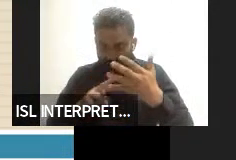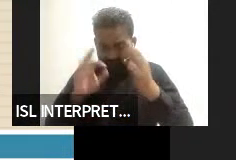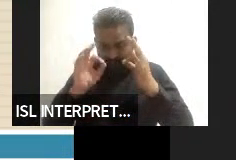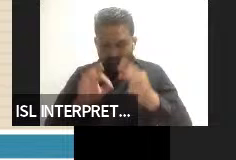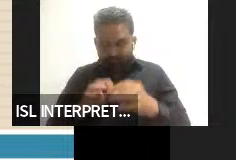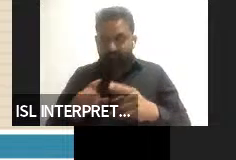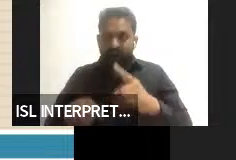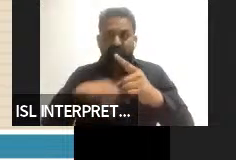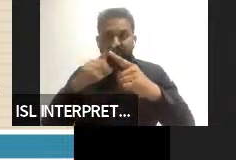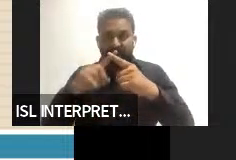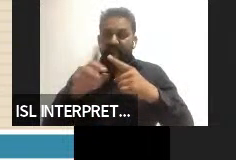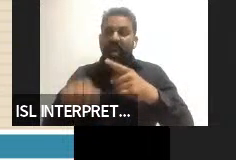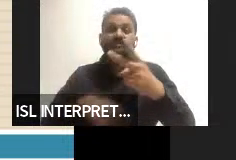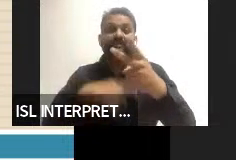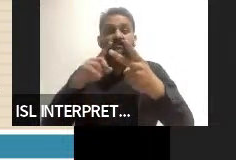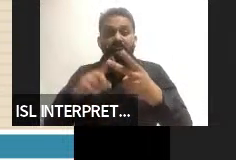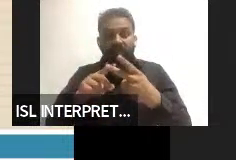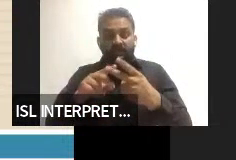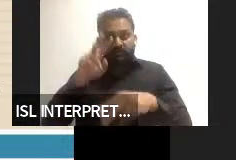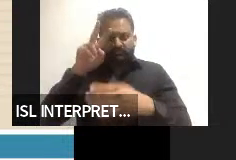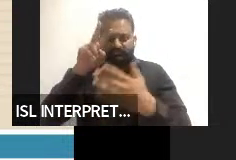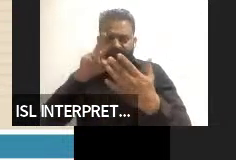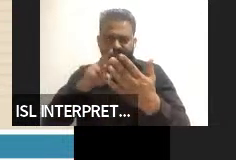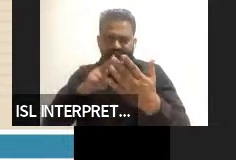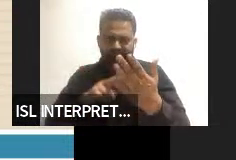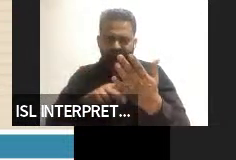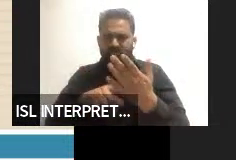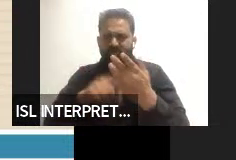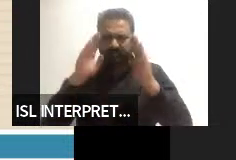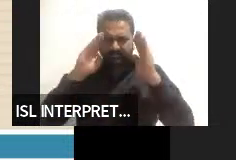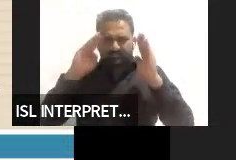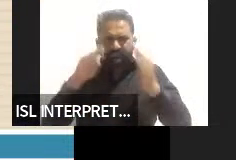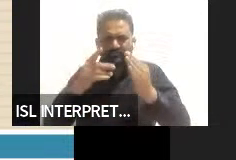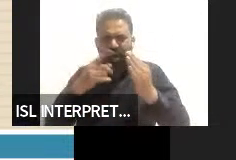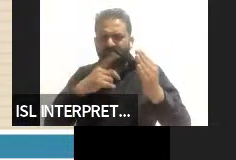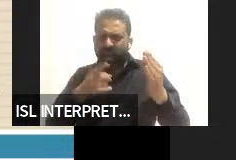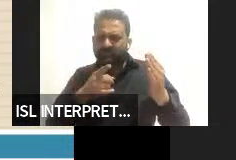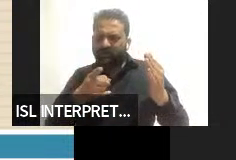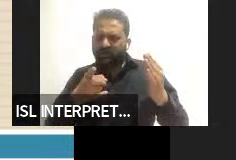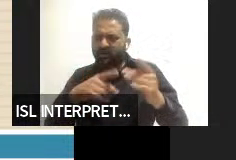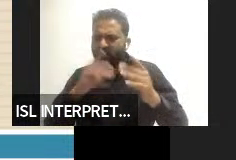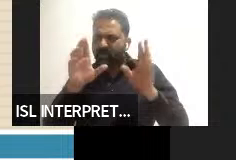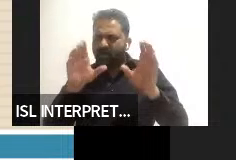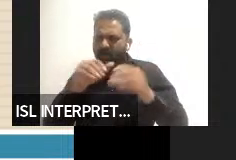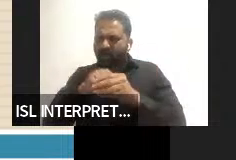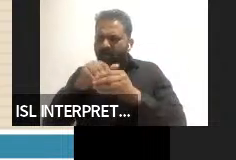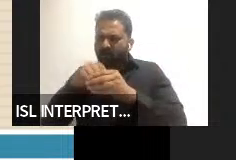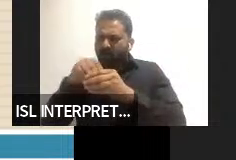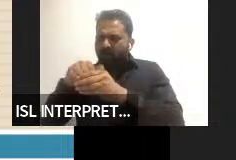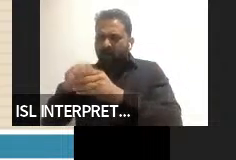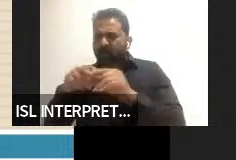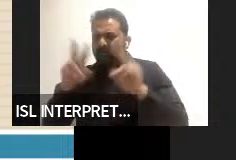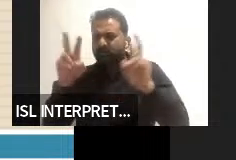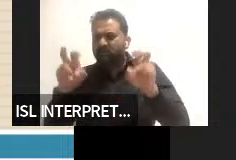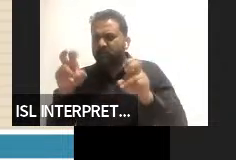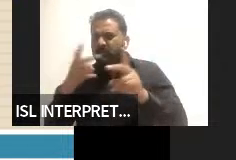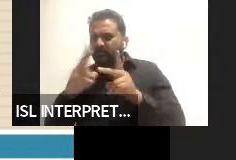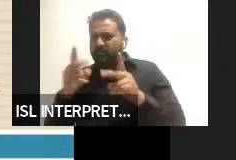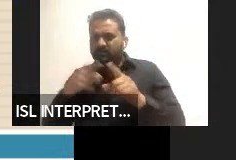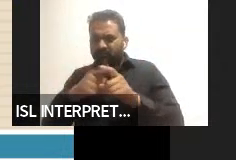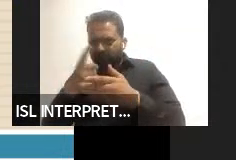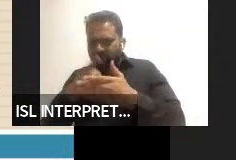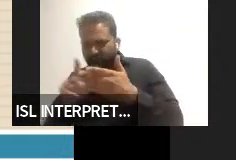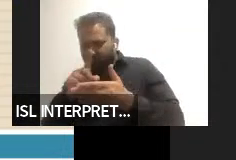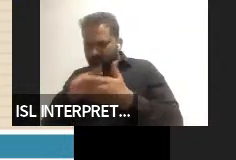second time when you read, your focus should be in looking at the validity of the content, your argument, whether it's right or wrong,